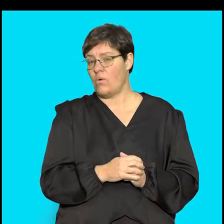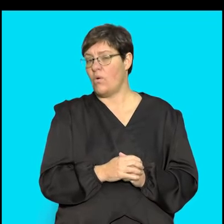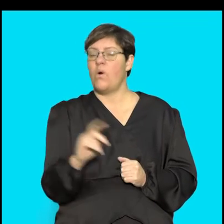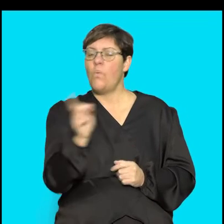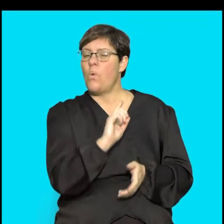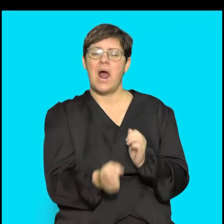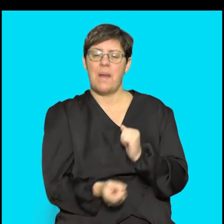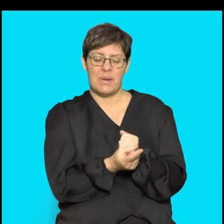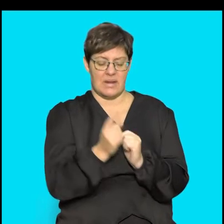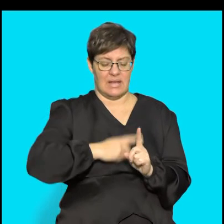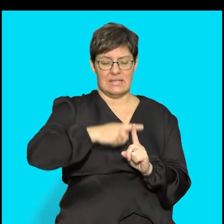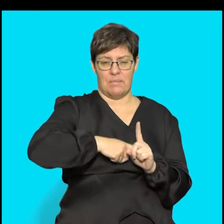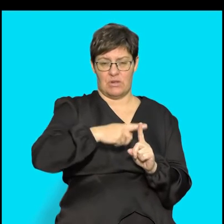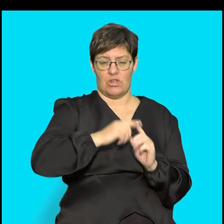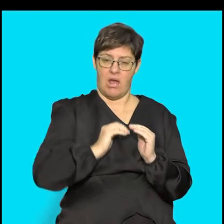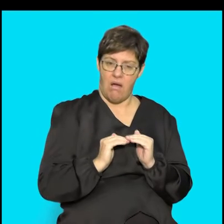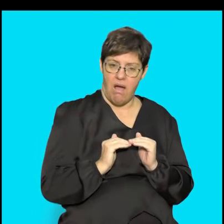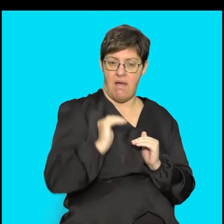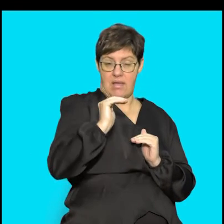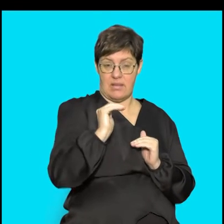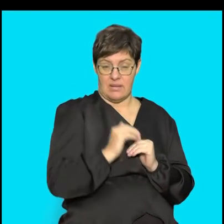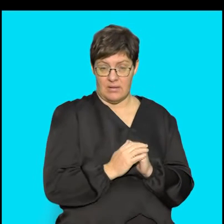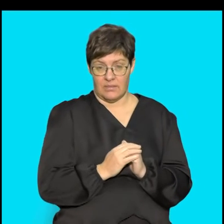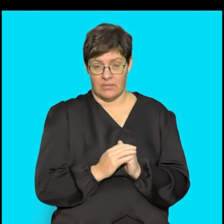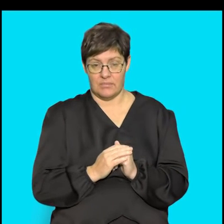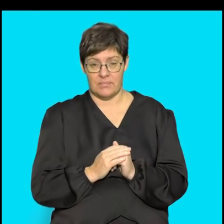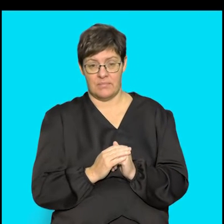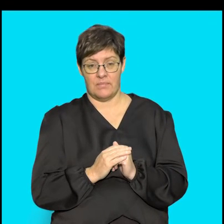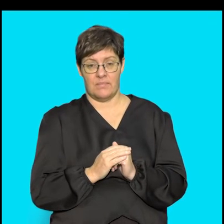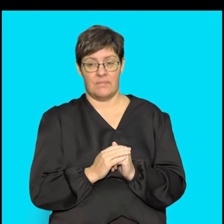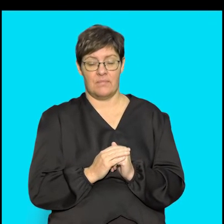what will happen if the temperature is increased.